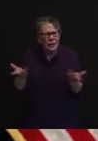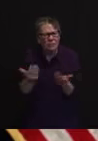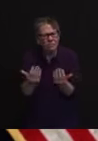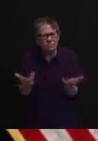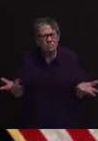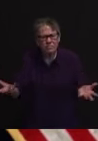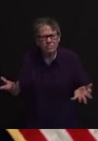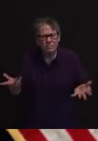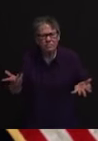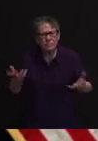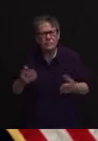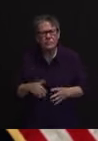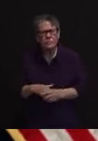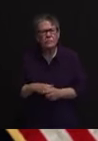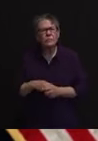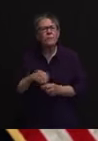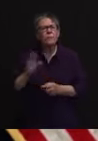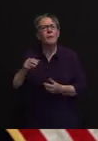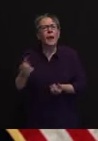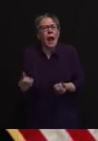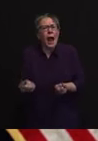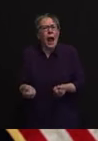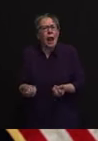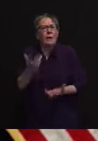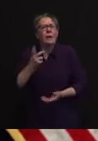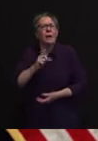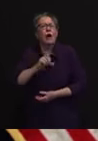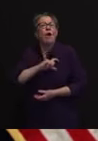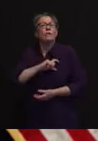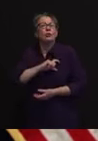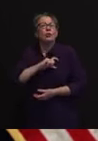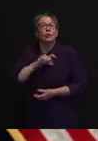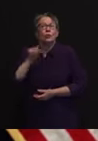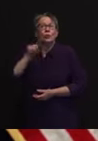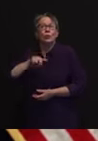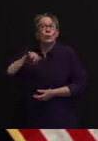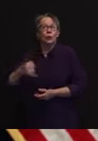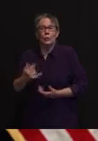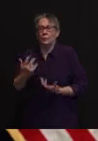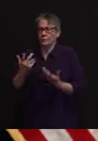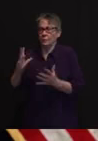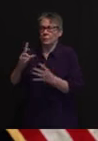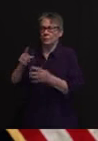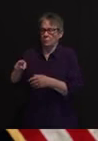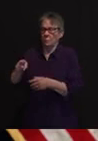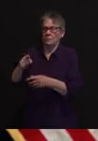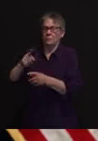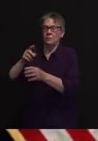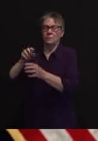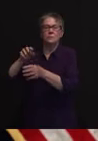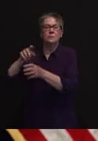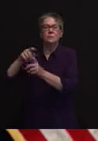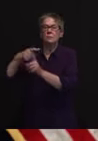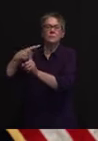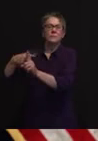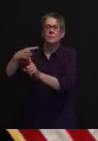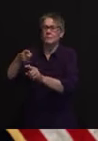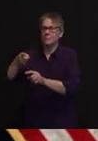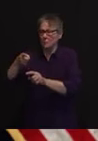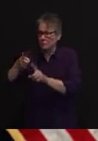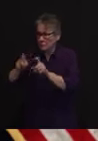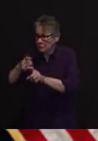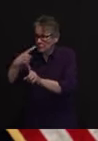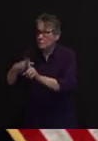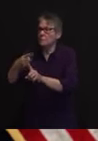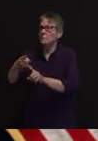tested positive. And just lastly, because we keep on getting asked, I know we've asked you, do we expect at any point to have a handle